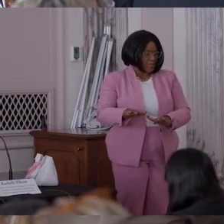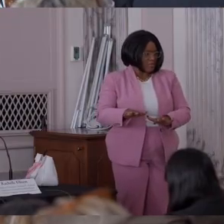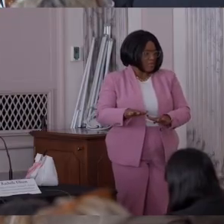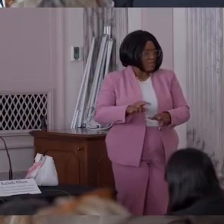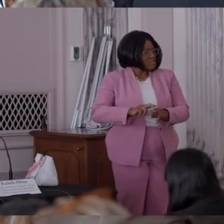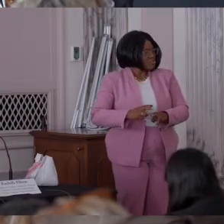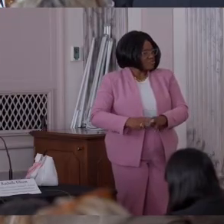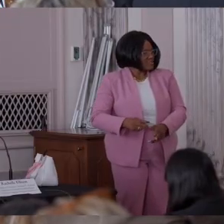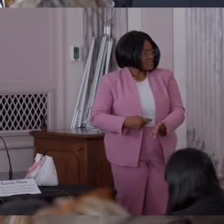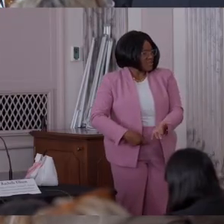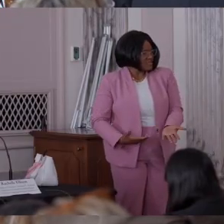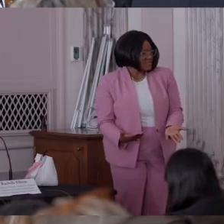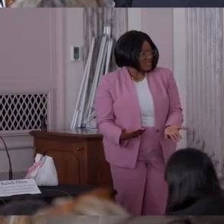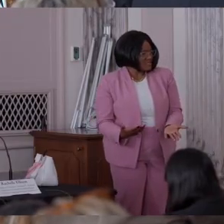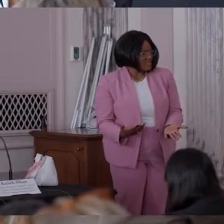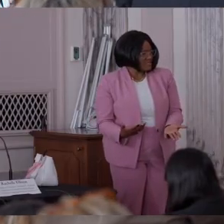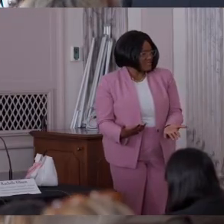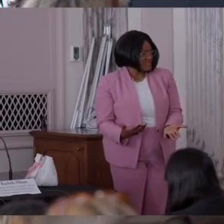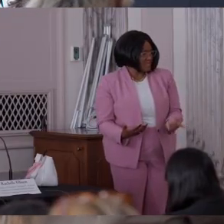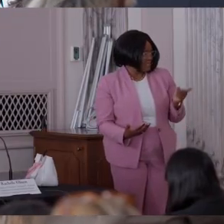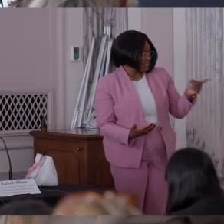Thank you.